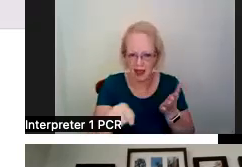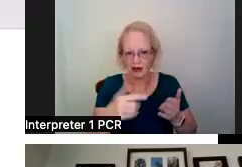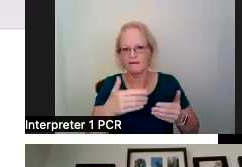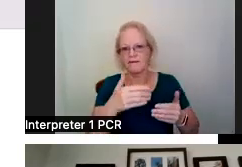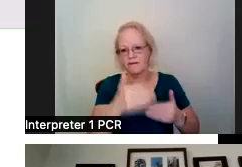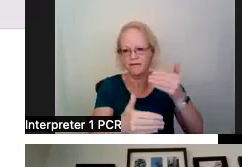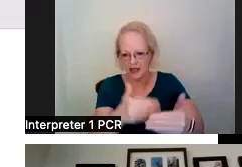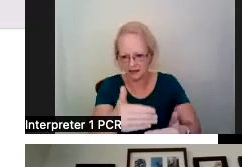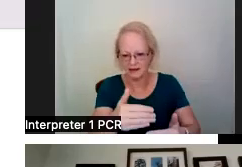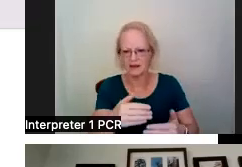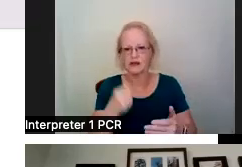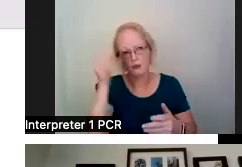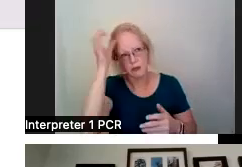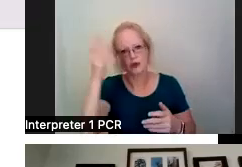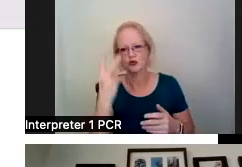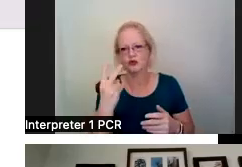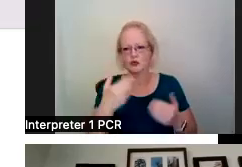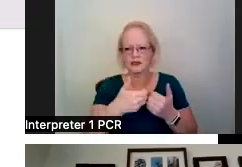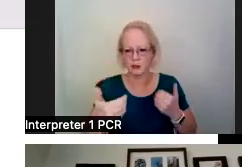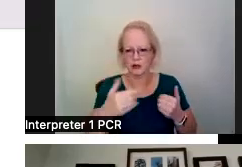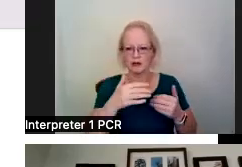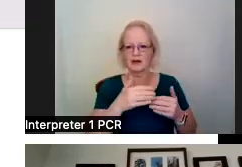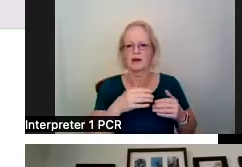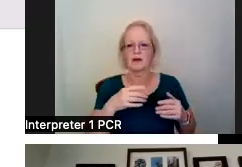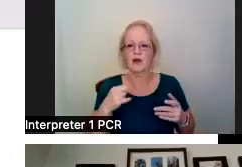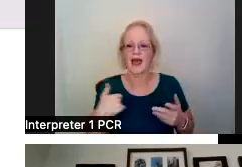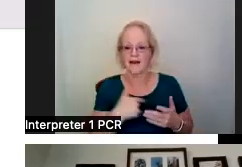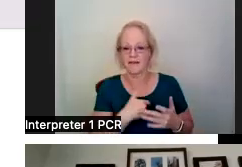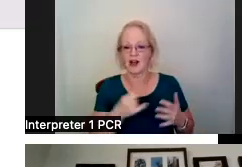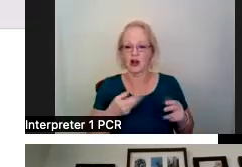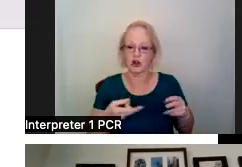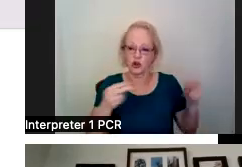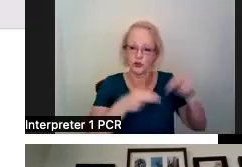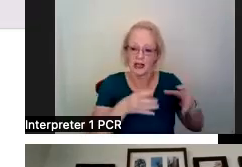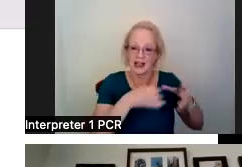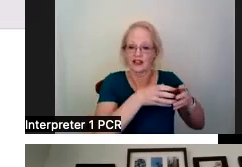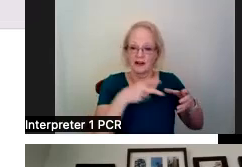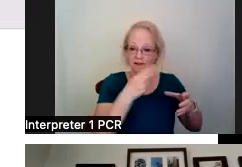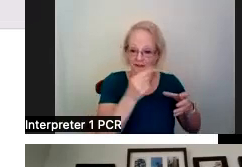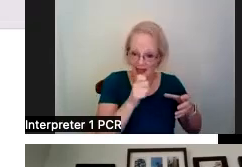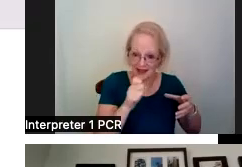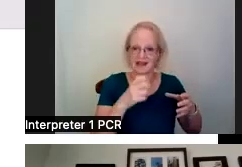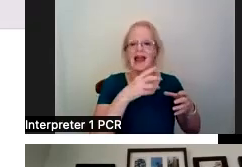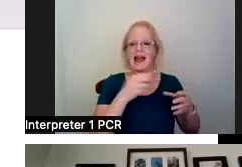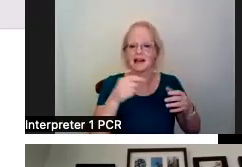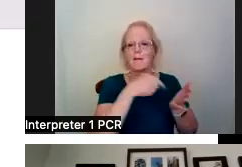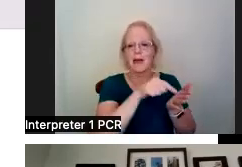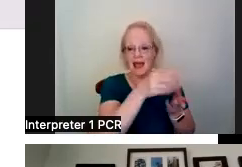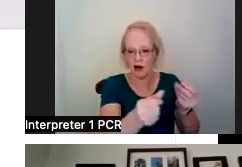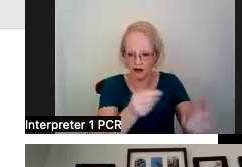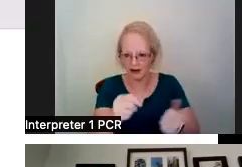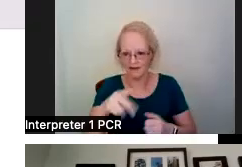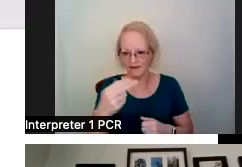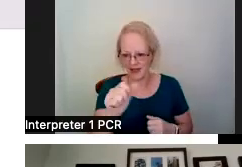two separate plans, accumulation phase and a payout phase. And we created different solutions and strategies during